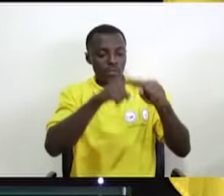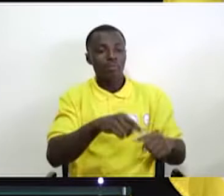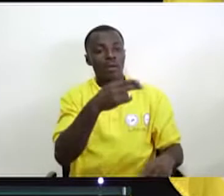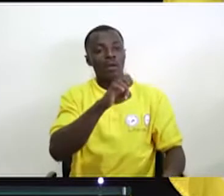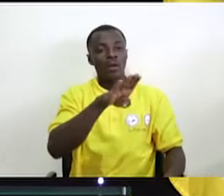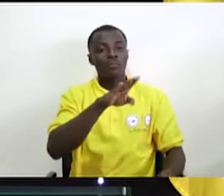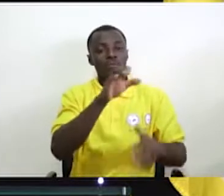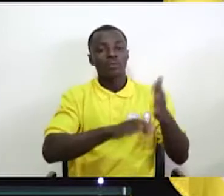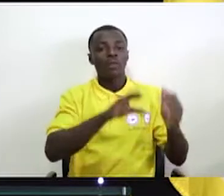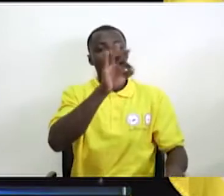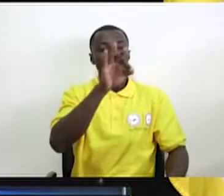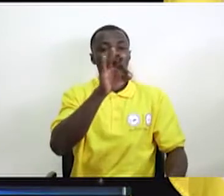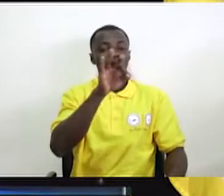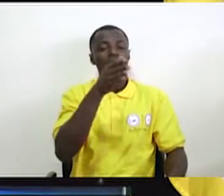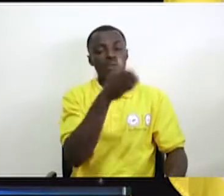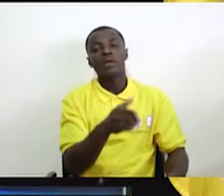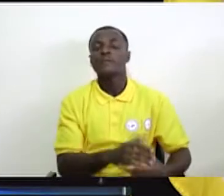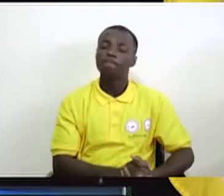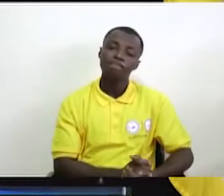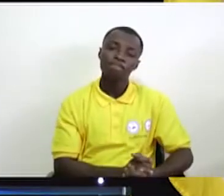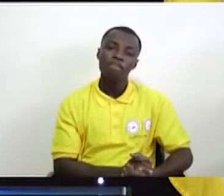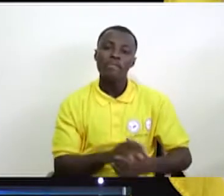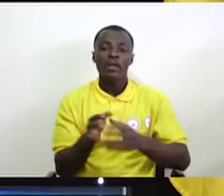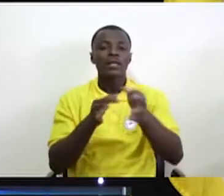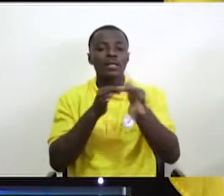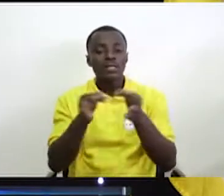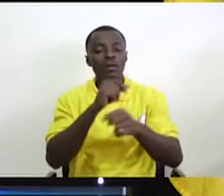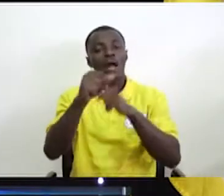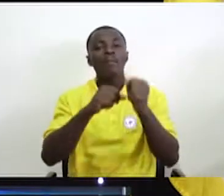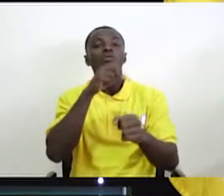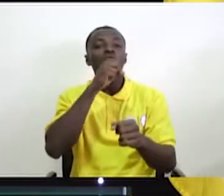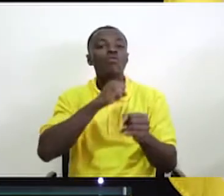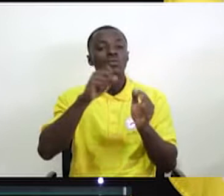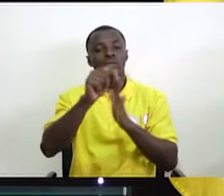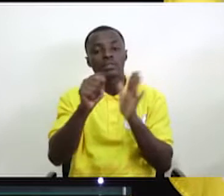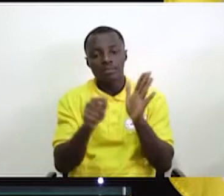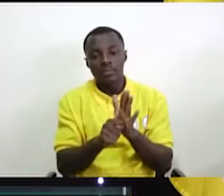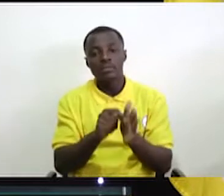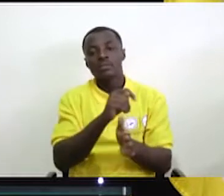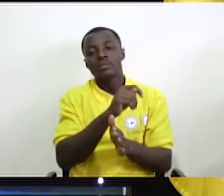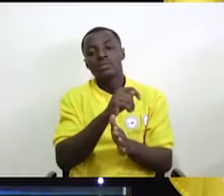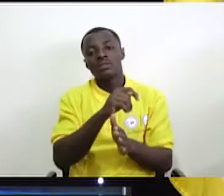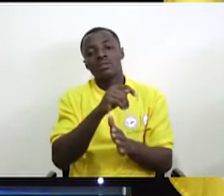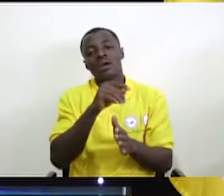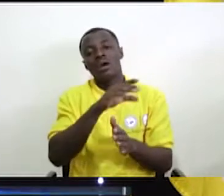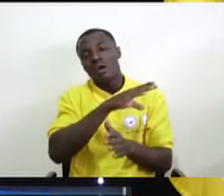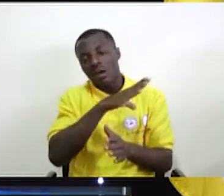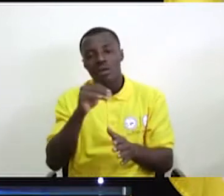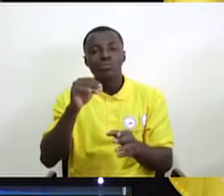Hebrews chapter 9 speaks of the Old Testament and the Old Covenant.